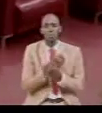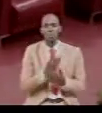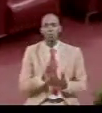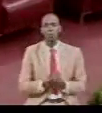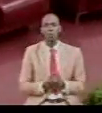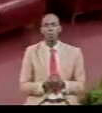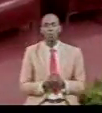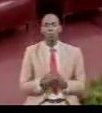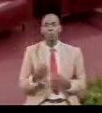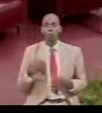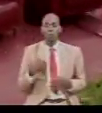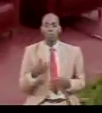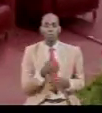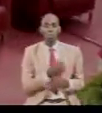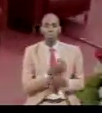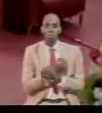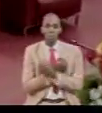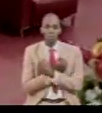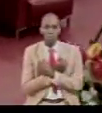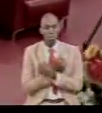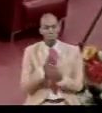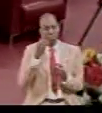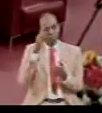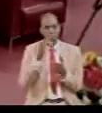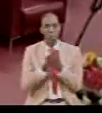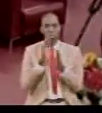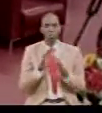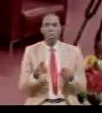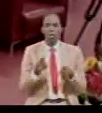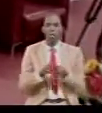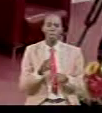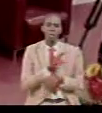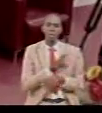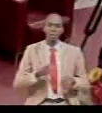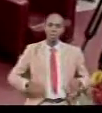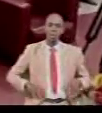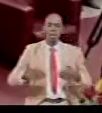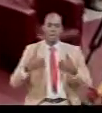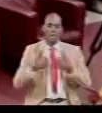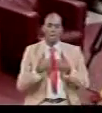And we love believers as Christ has loved us.